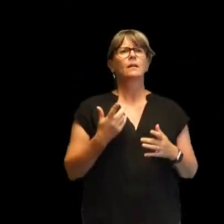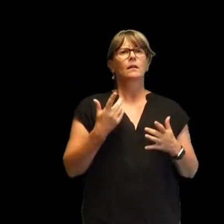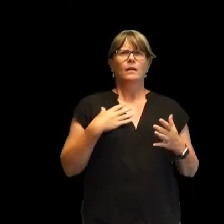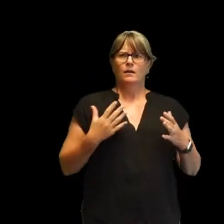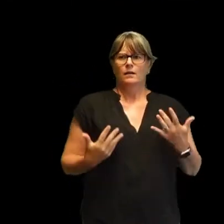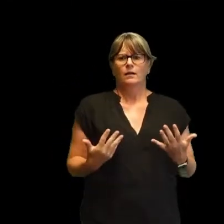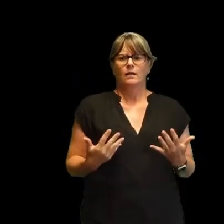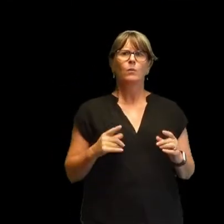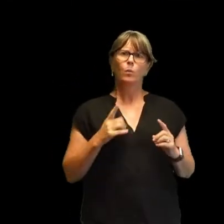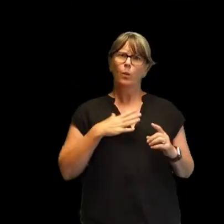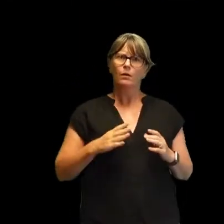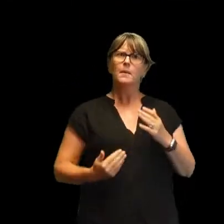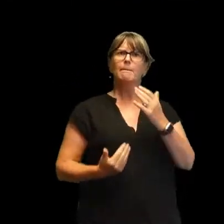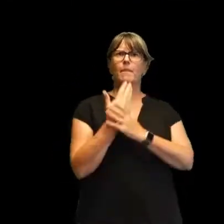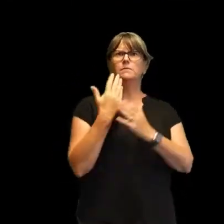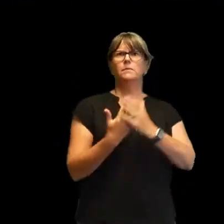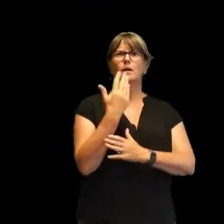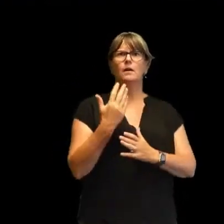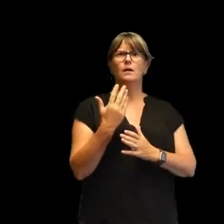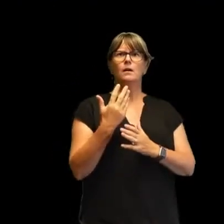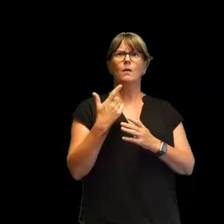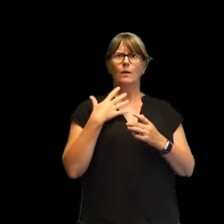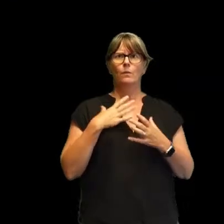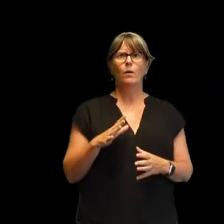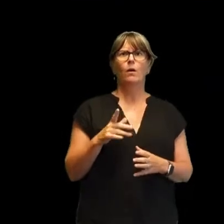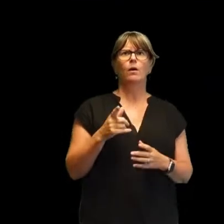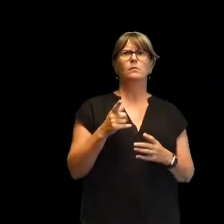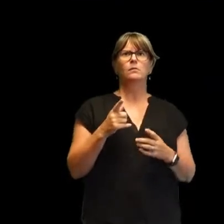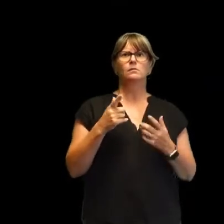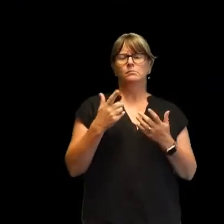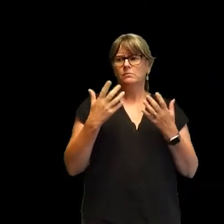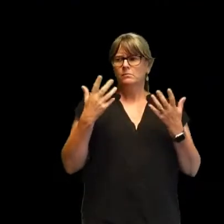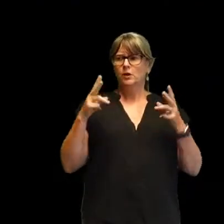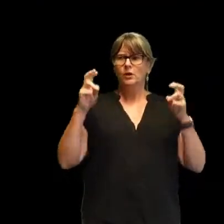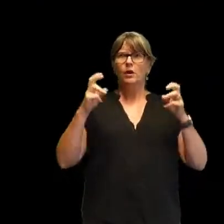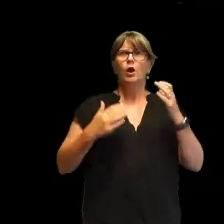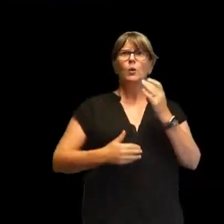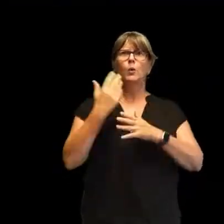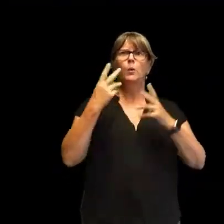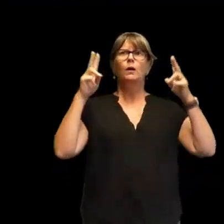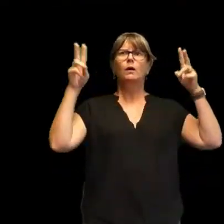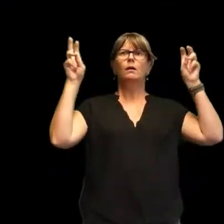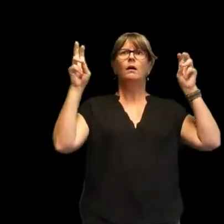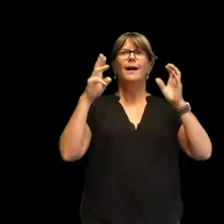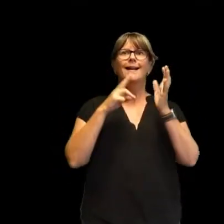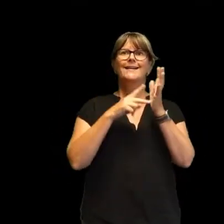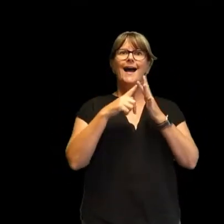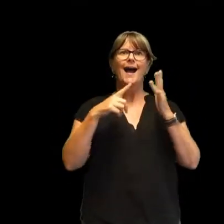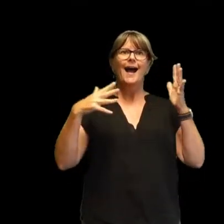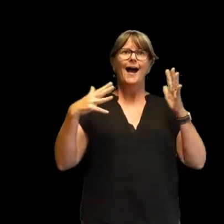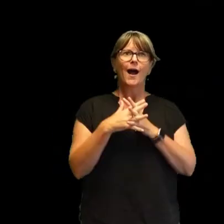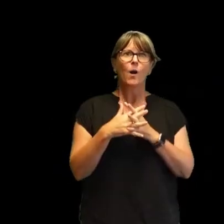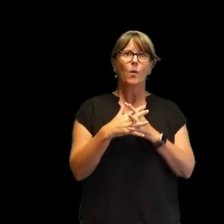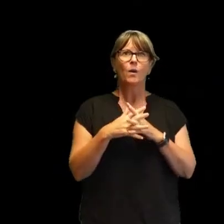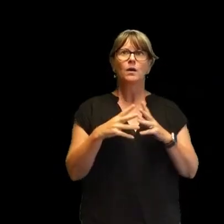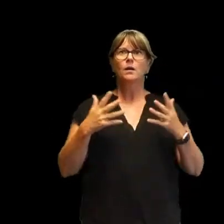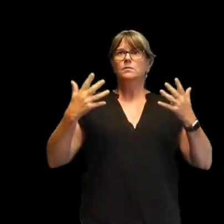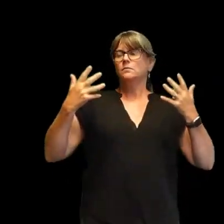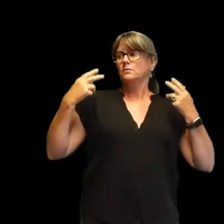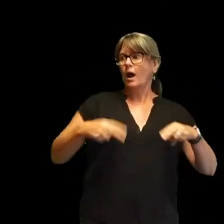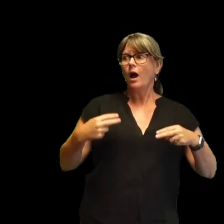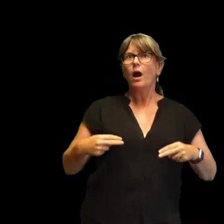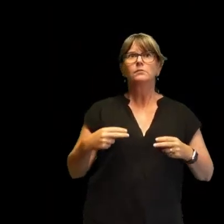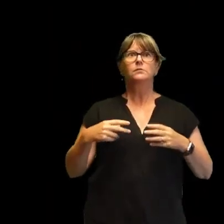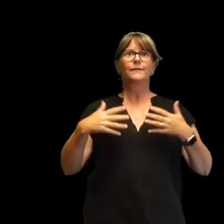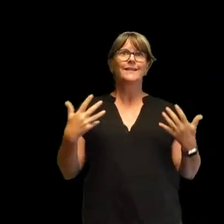contemporary, we reflect now, dance of now, ideas of now, and the experience of living right now.